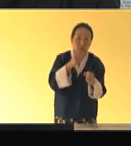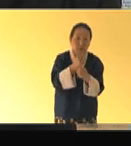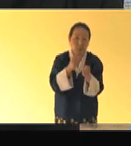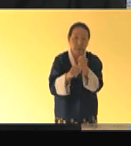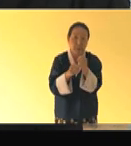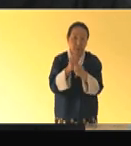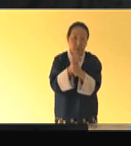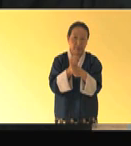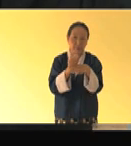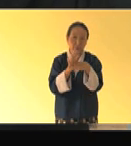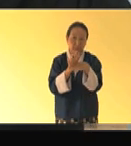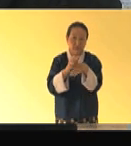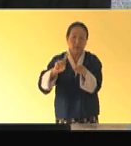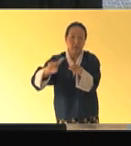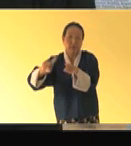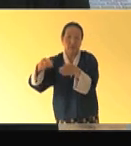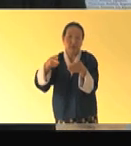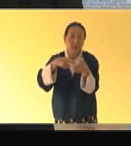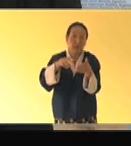are used in our common